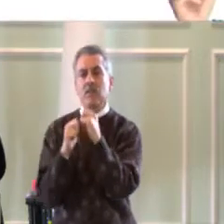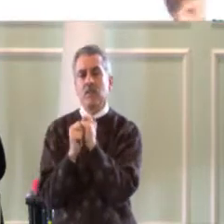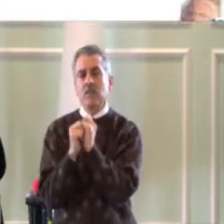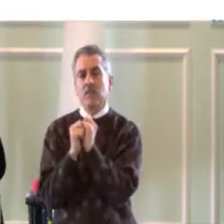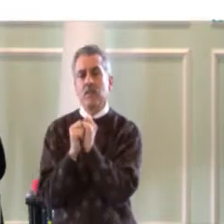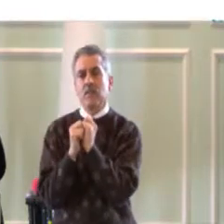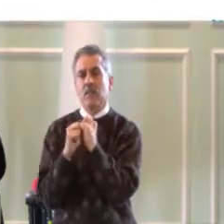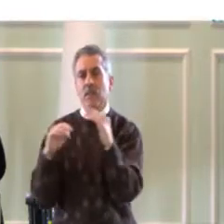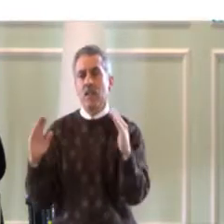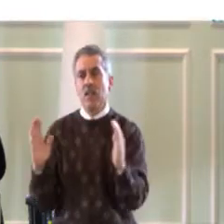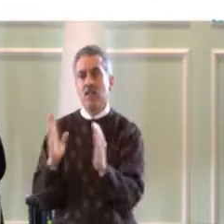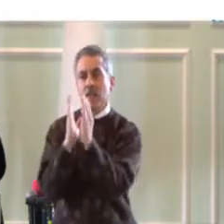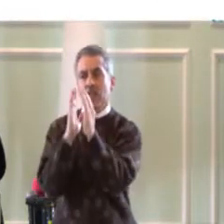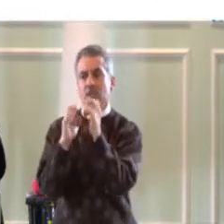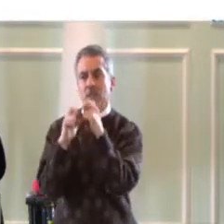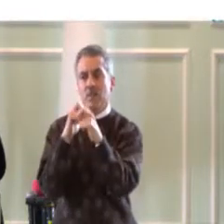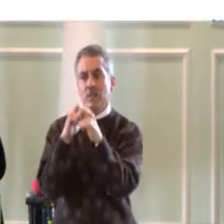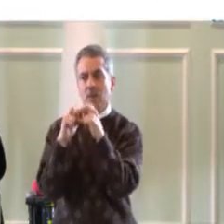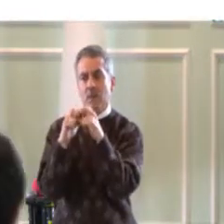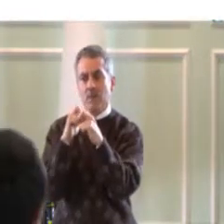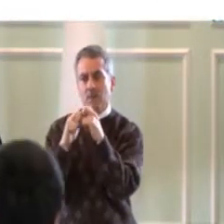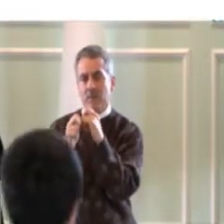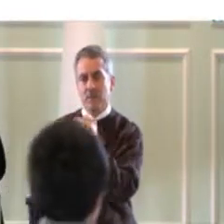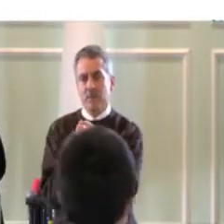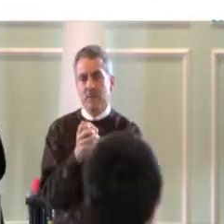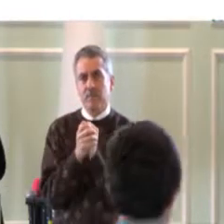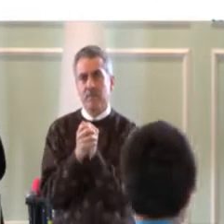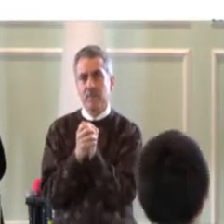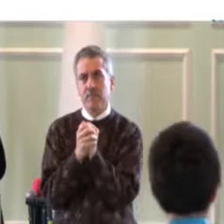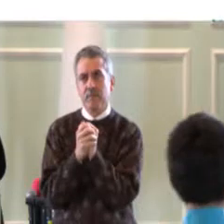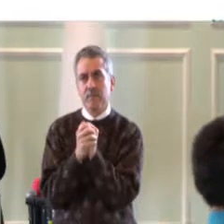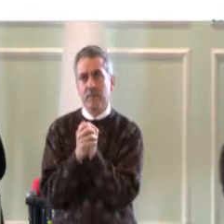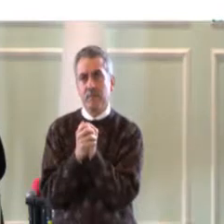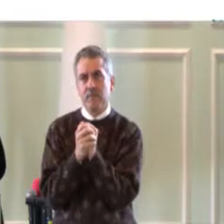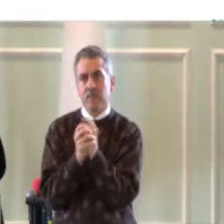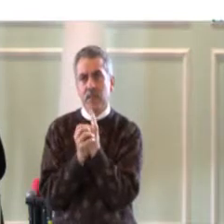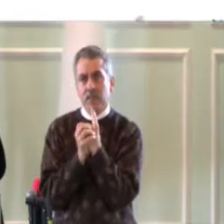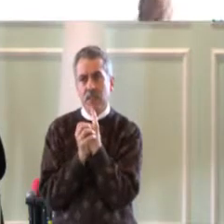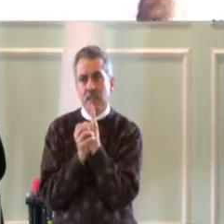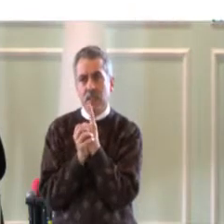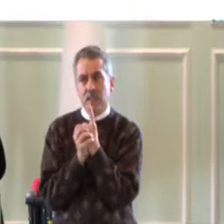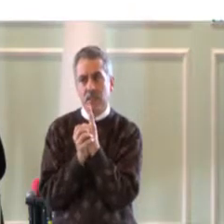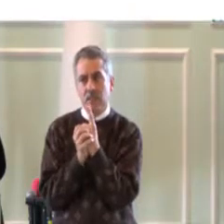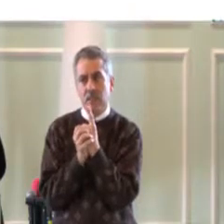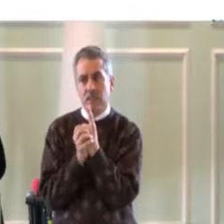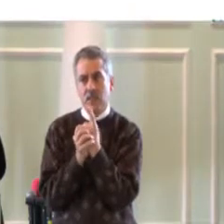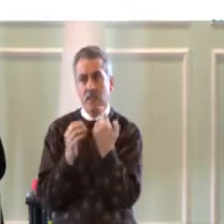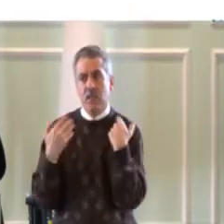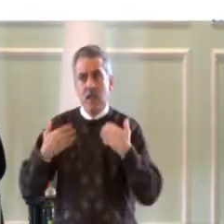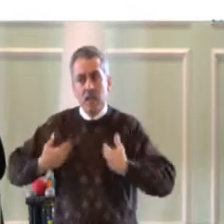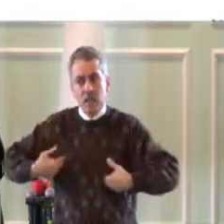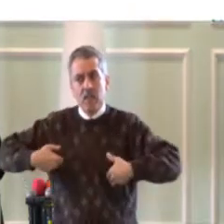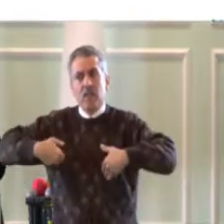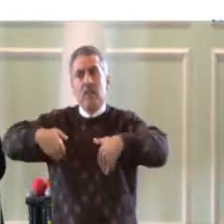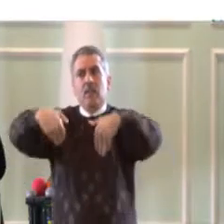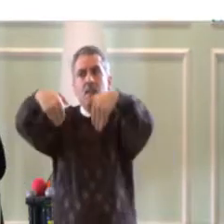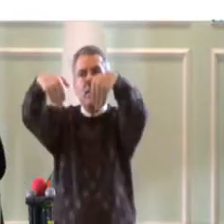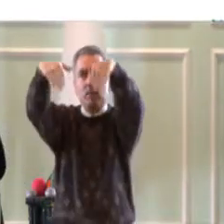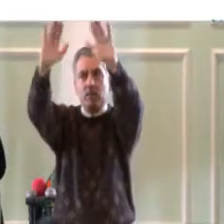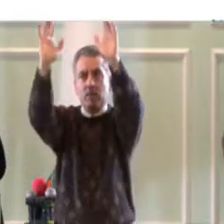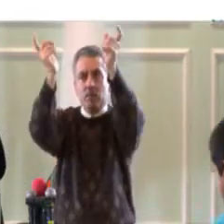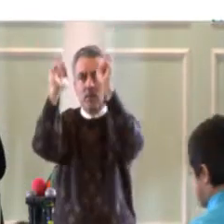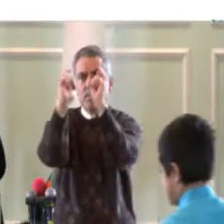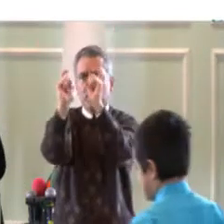if you're facing a problem in your life, and you're saying, "God, I give it all to you. I bring it to